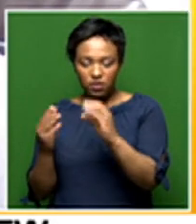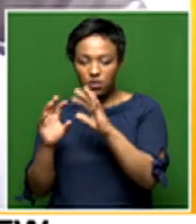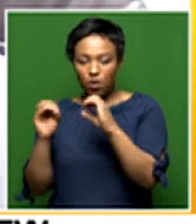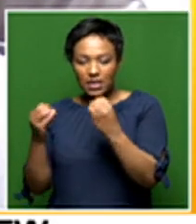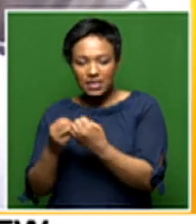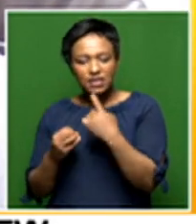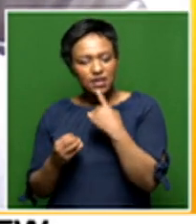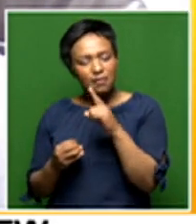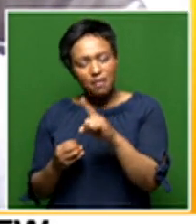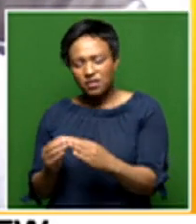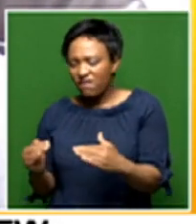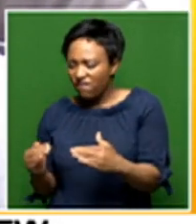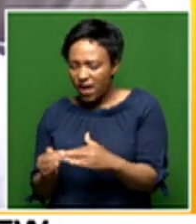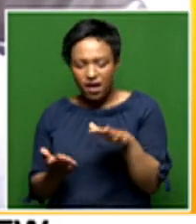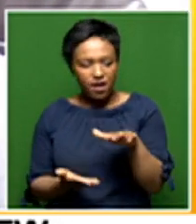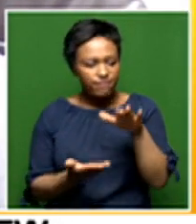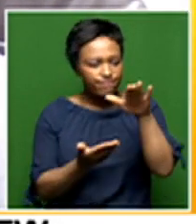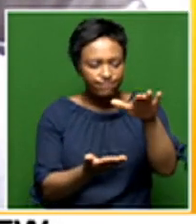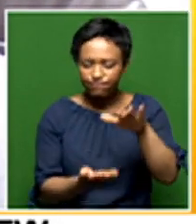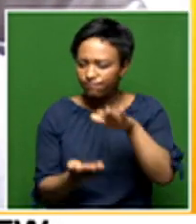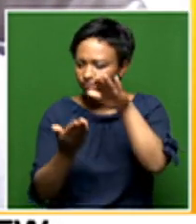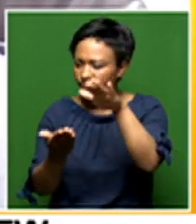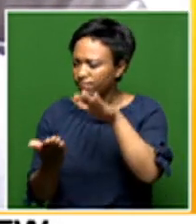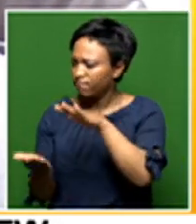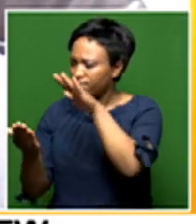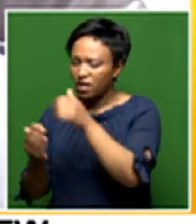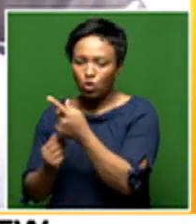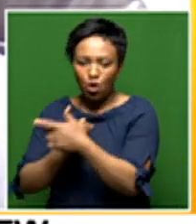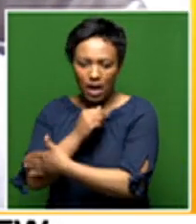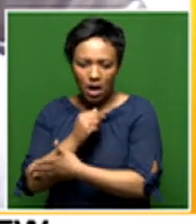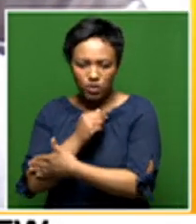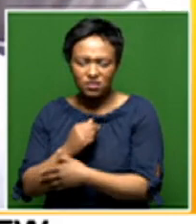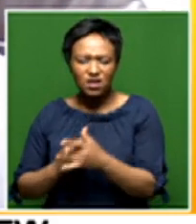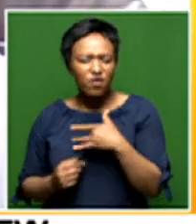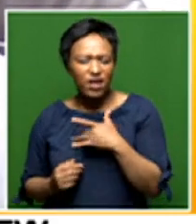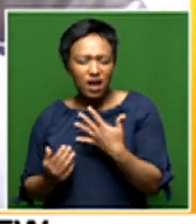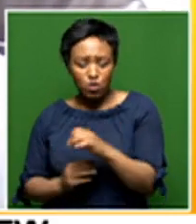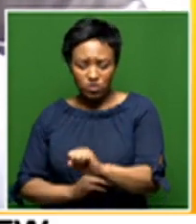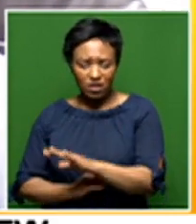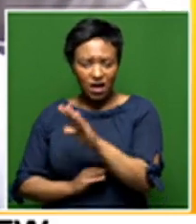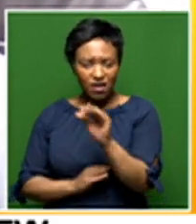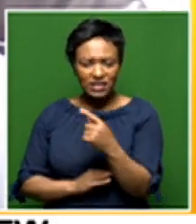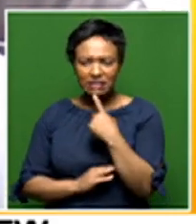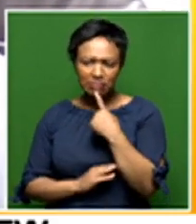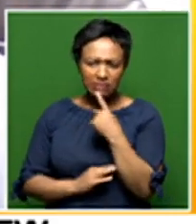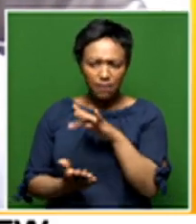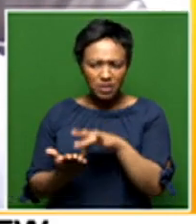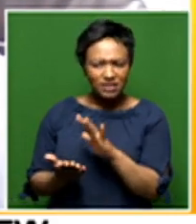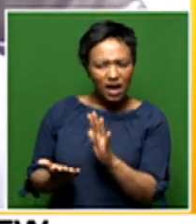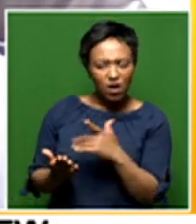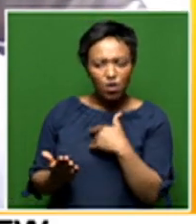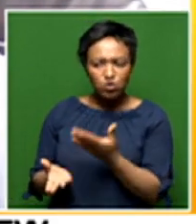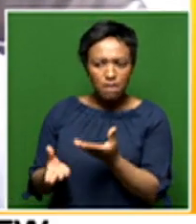that they must be fairly distributed. How do you feel about this? I mean, in terms of where South Africa's standing is in terms of receiving a